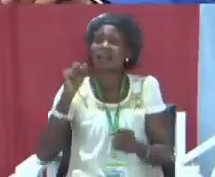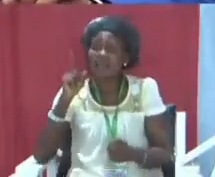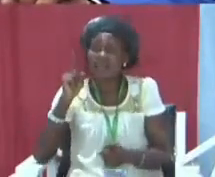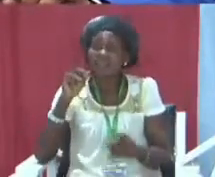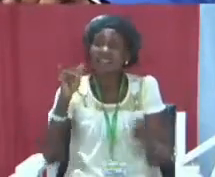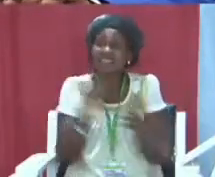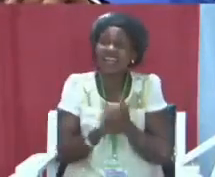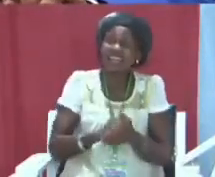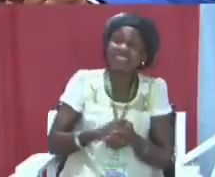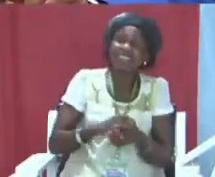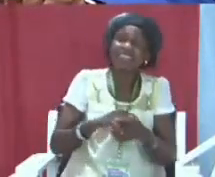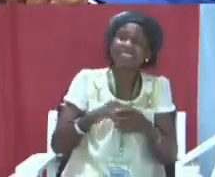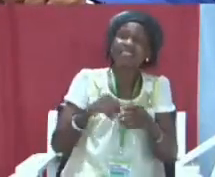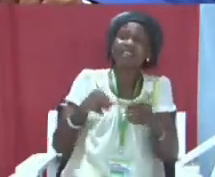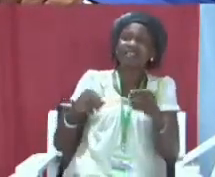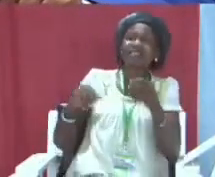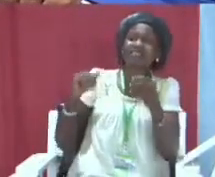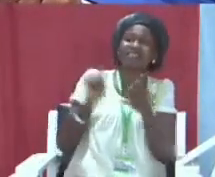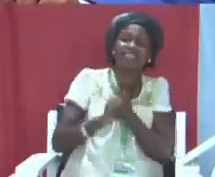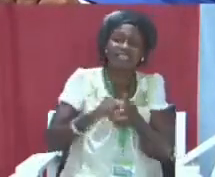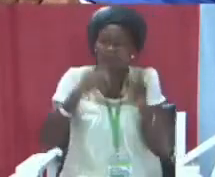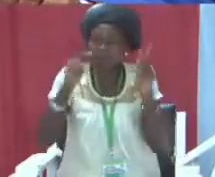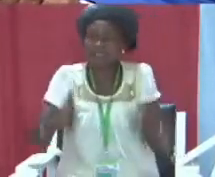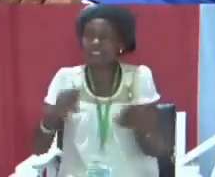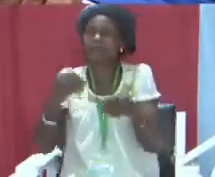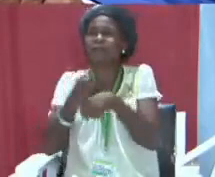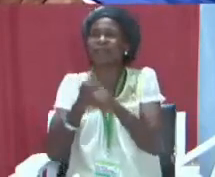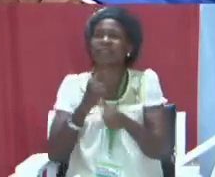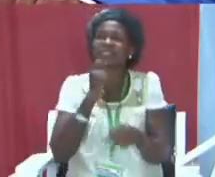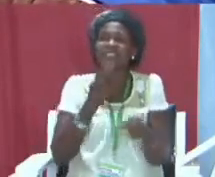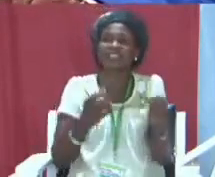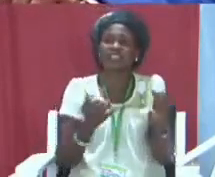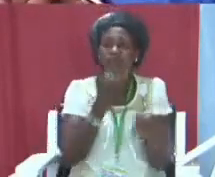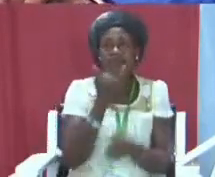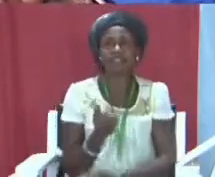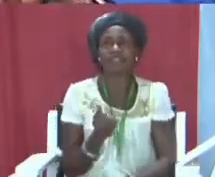That prime minister made a terrible mistake.